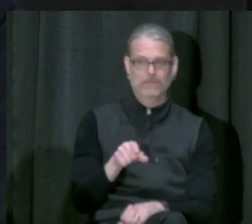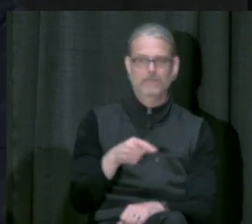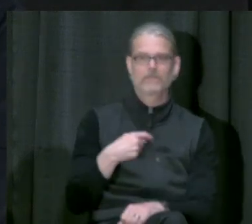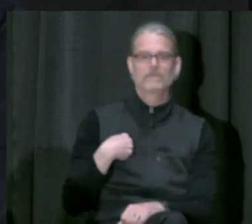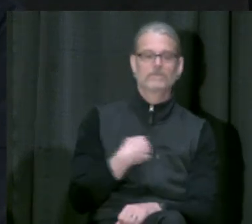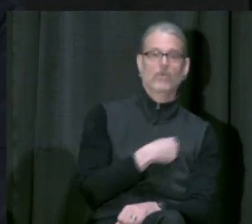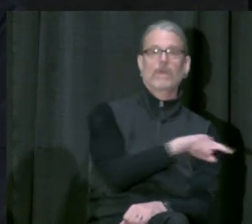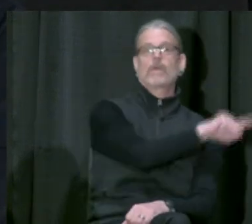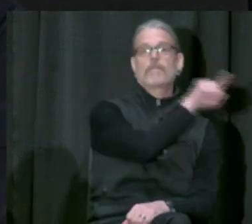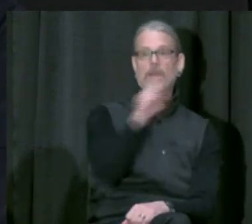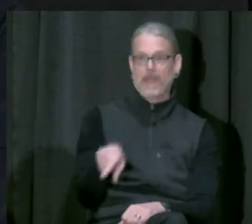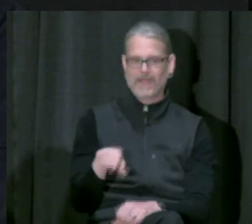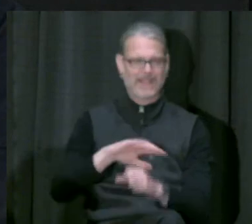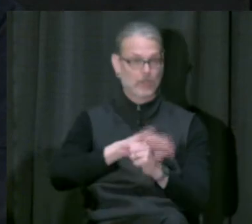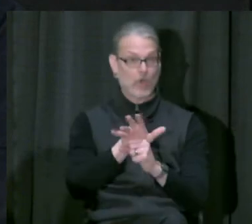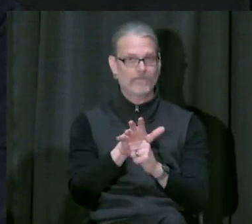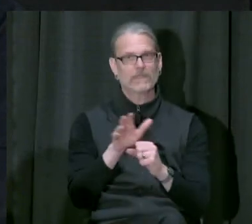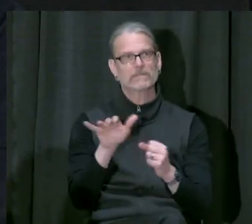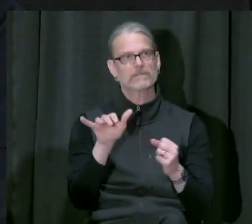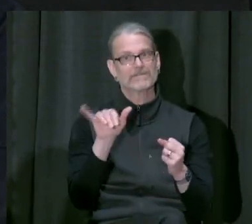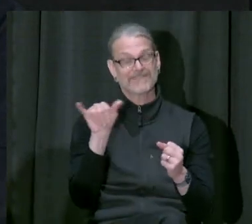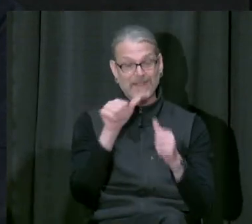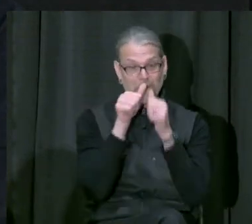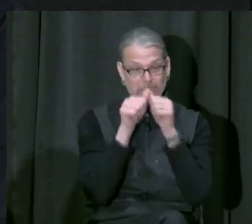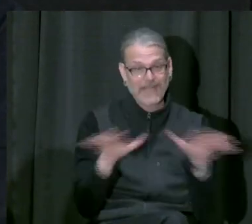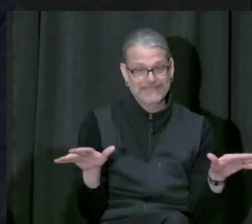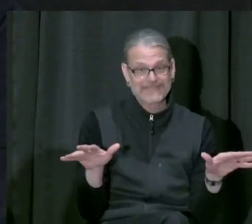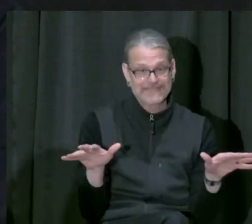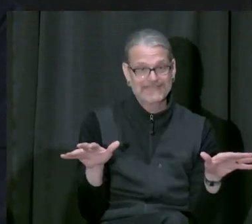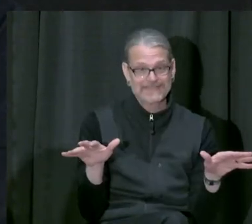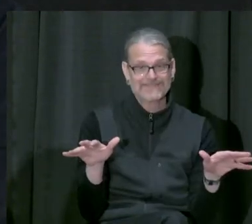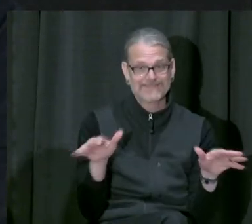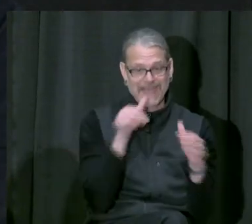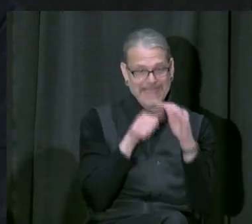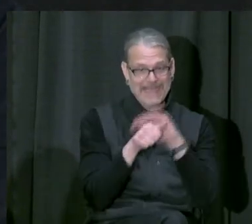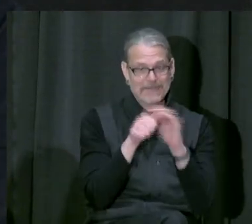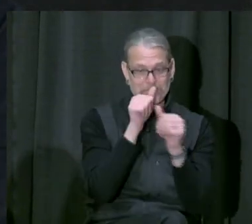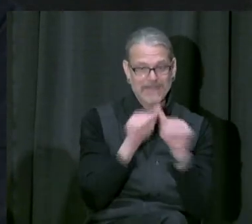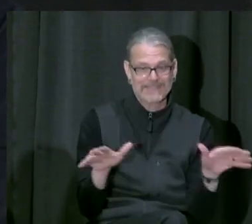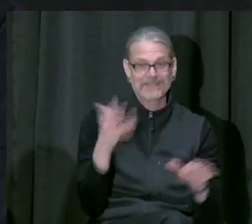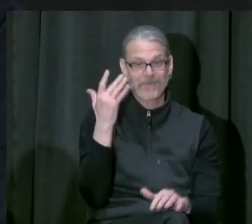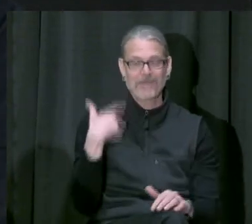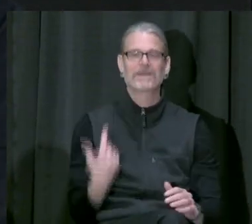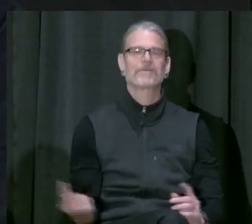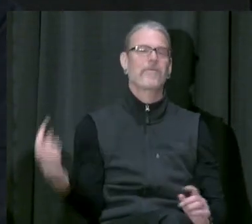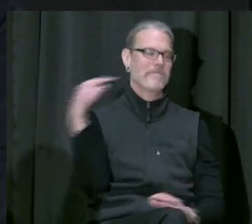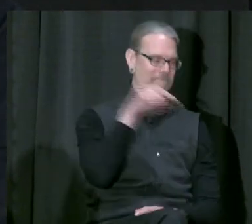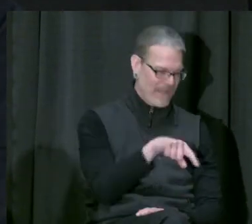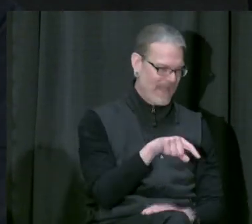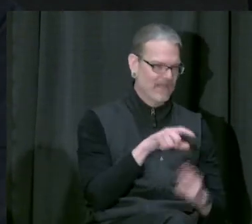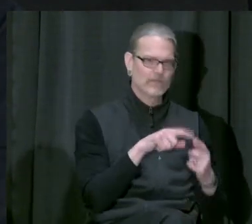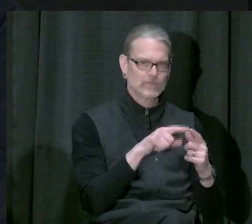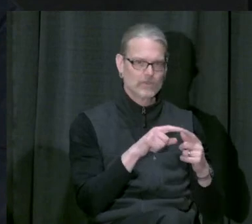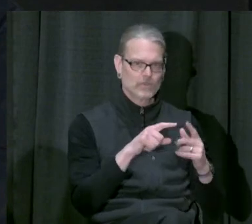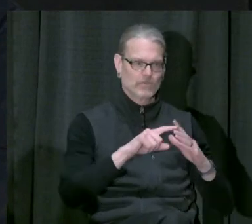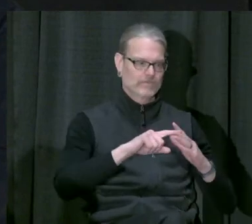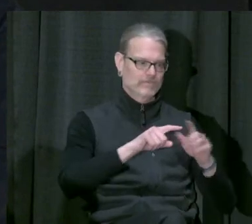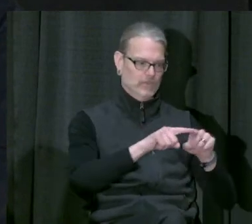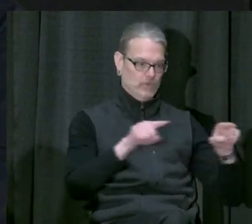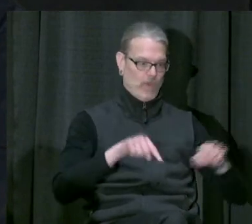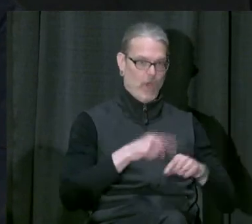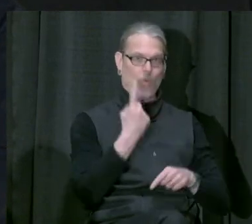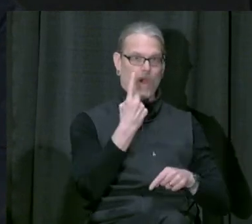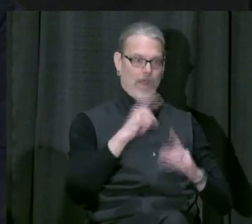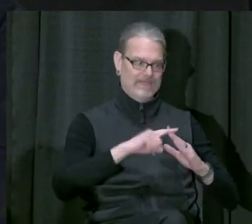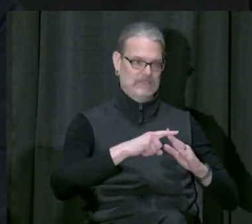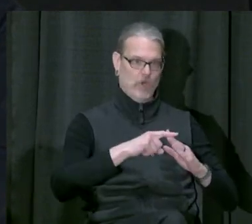and COVID was a blessing in disguise because it really meant we could go back to the drawing board and say, we got to do something else.